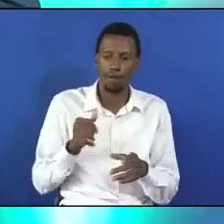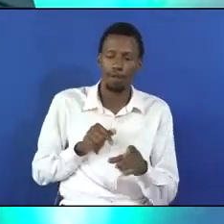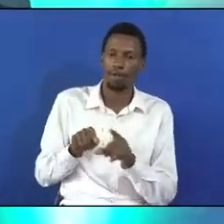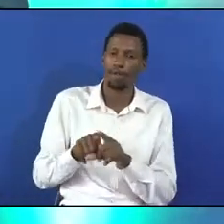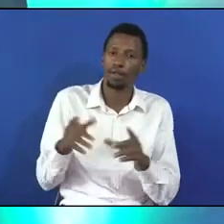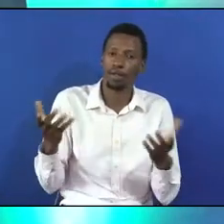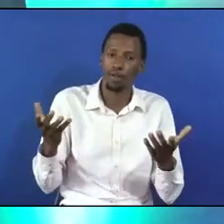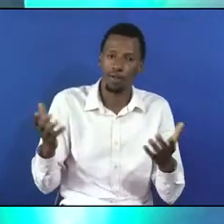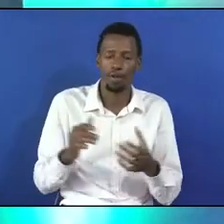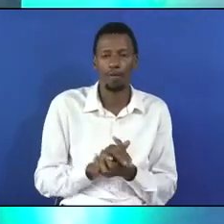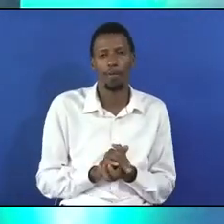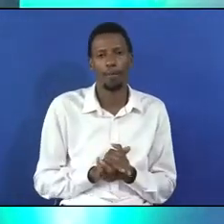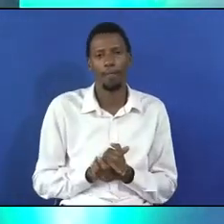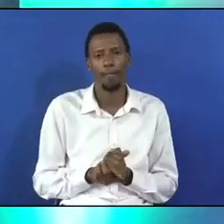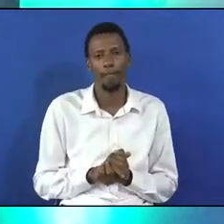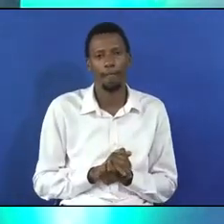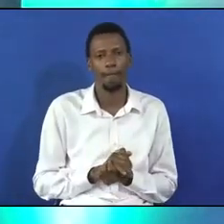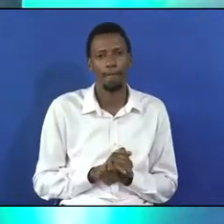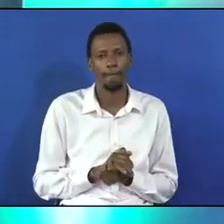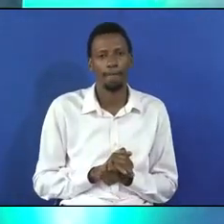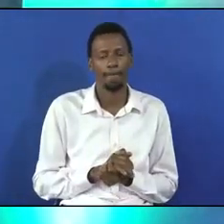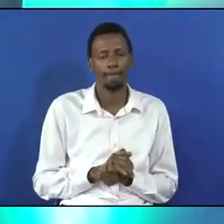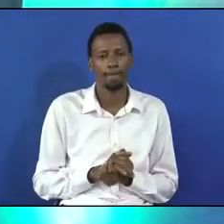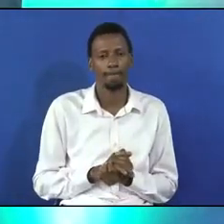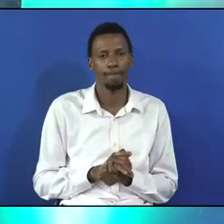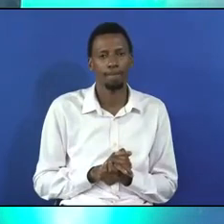your sister?